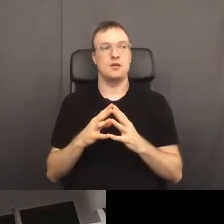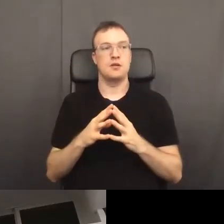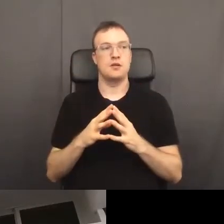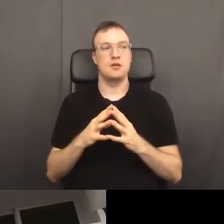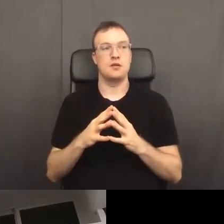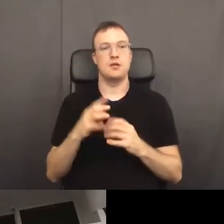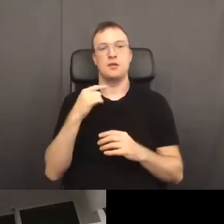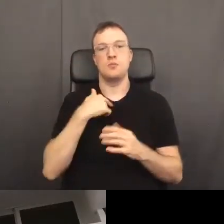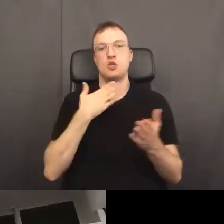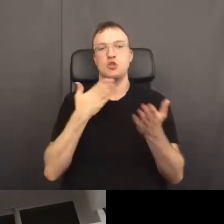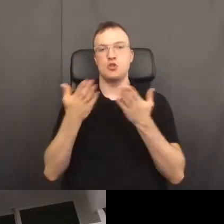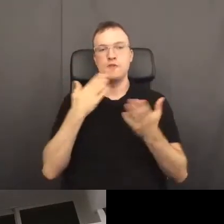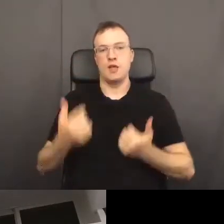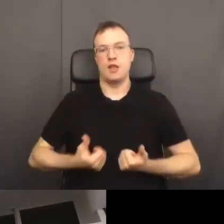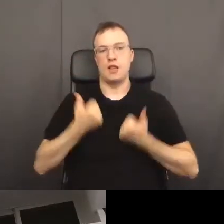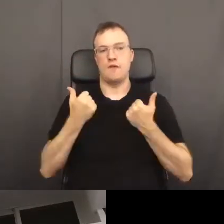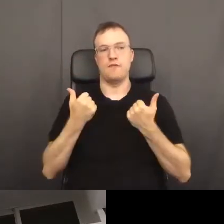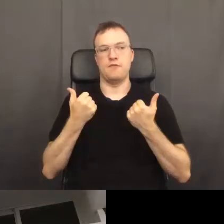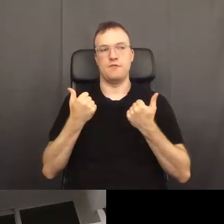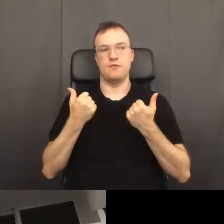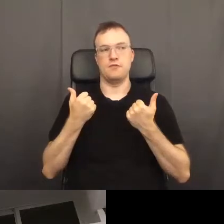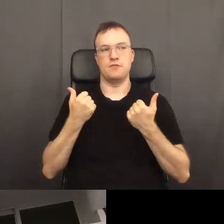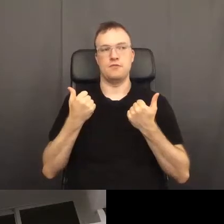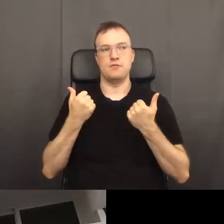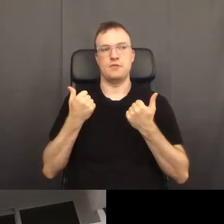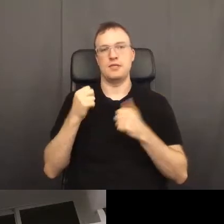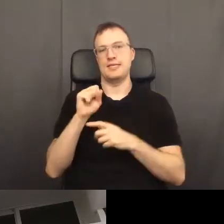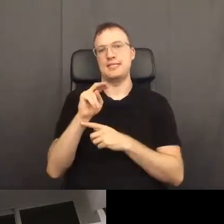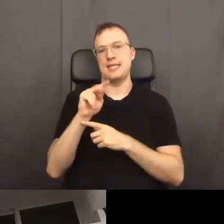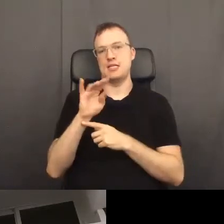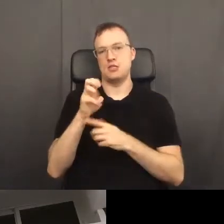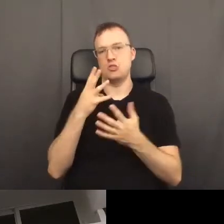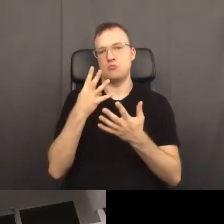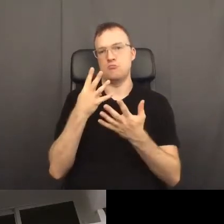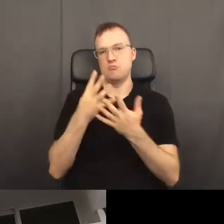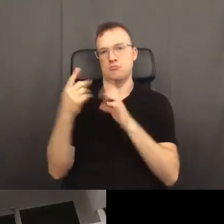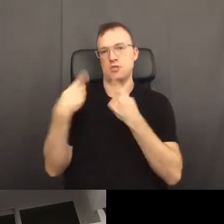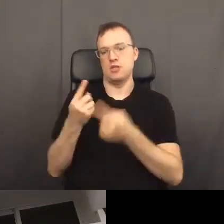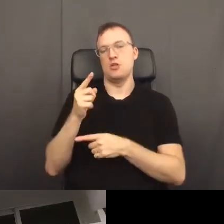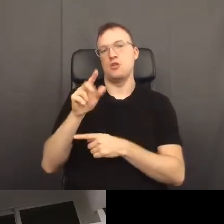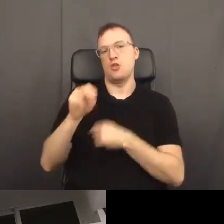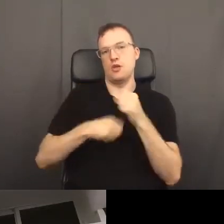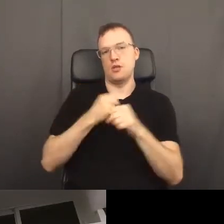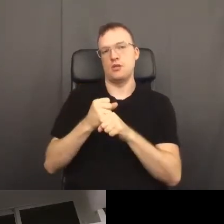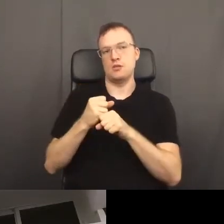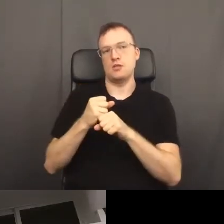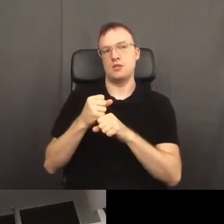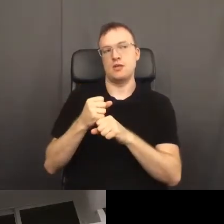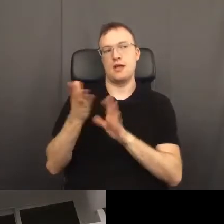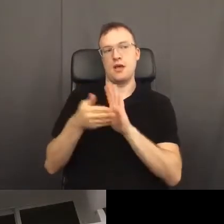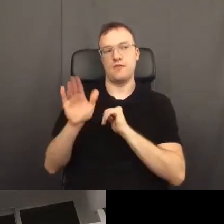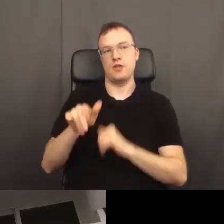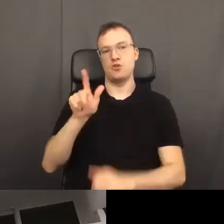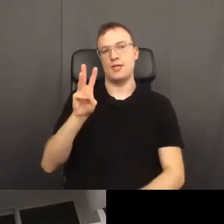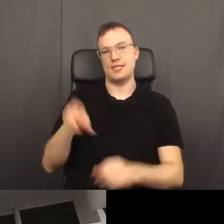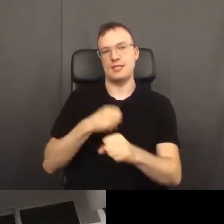I've been serving a life sentence for the past 31 years, and so I've spent about 26 of those years locked